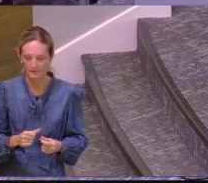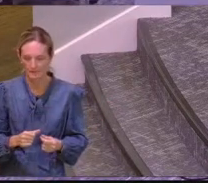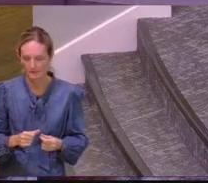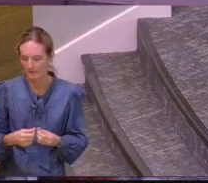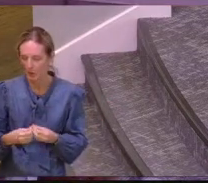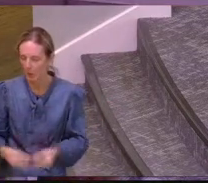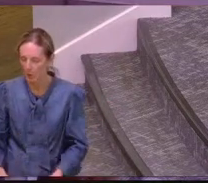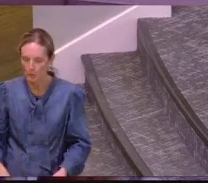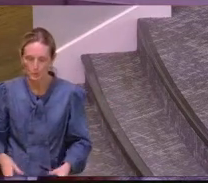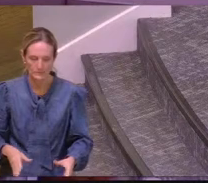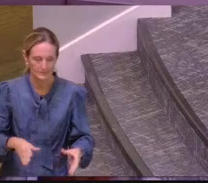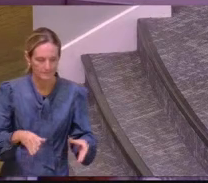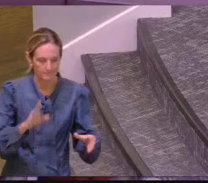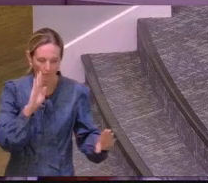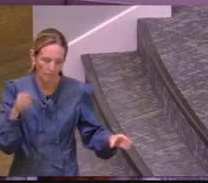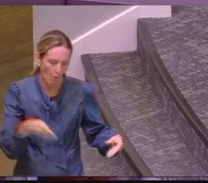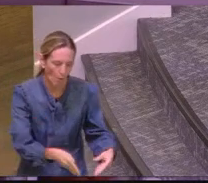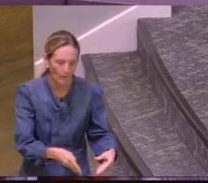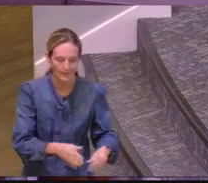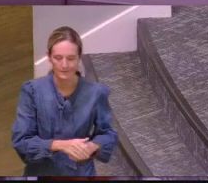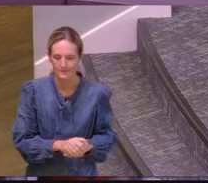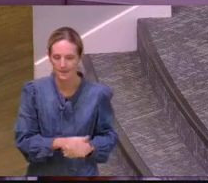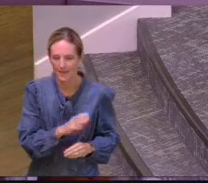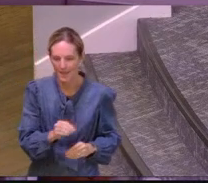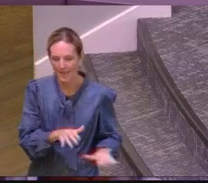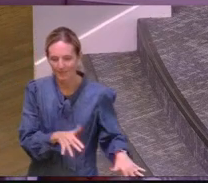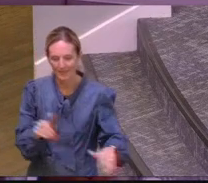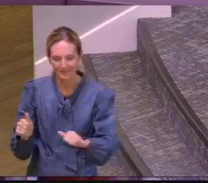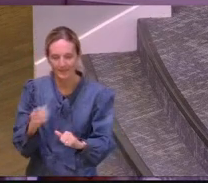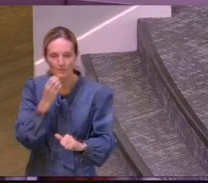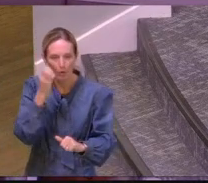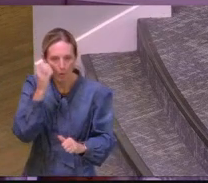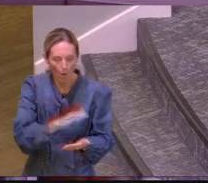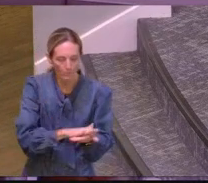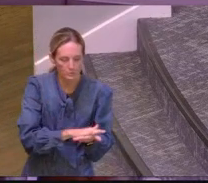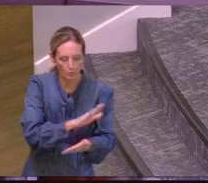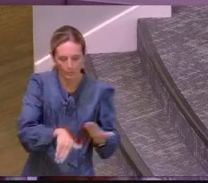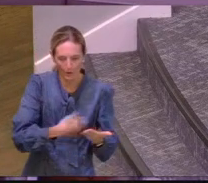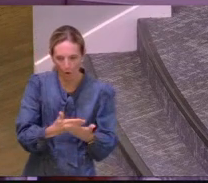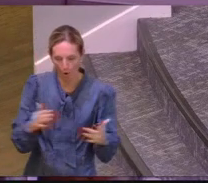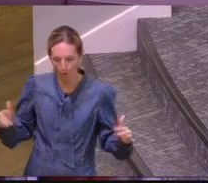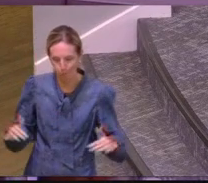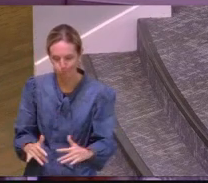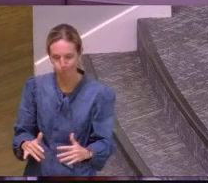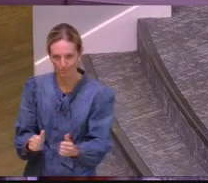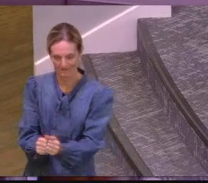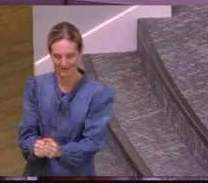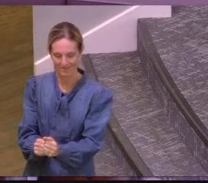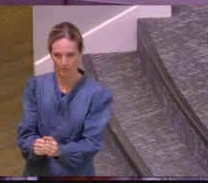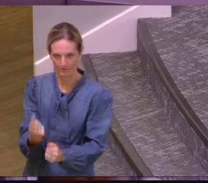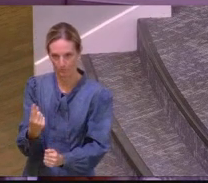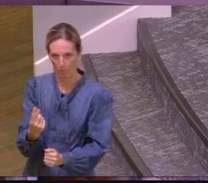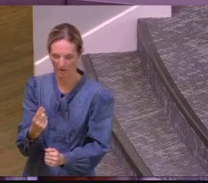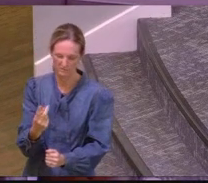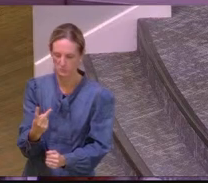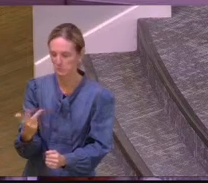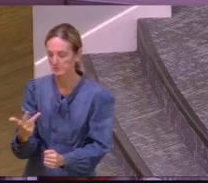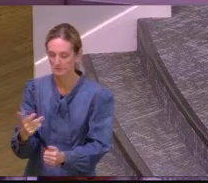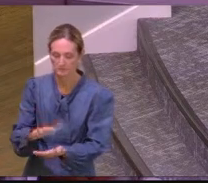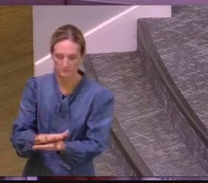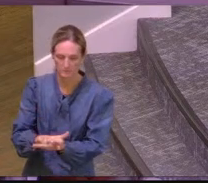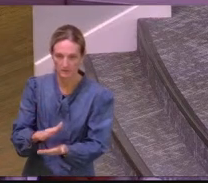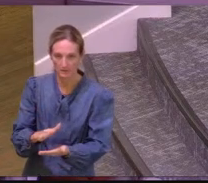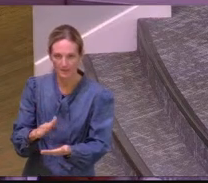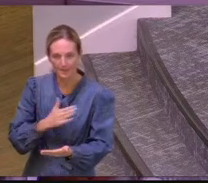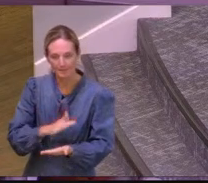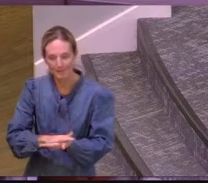their safety of their home schools, and then they all kind of come in together. And it would be nice if we could bring them